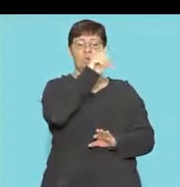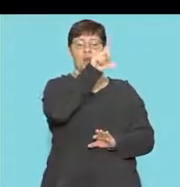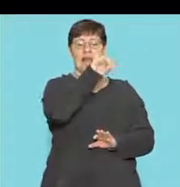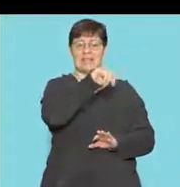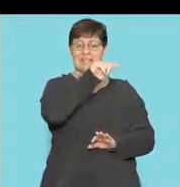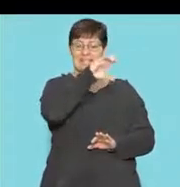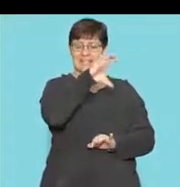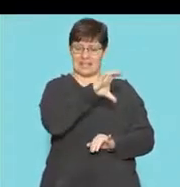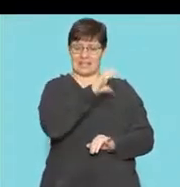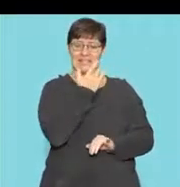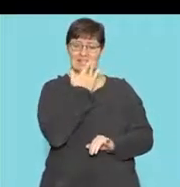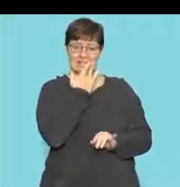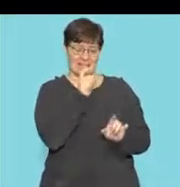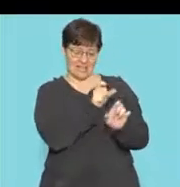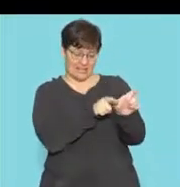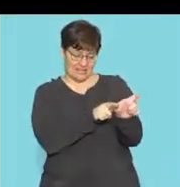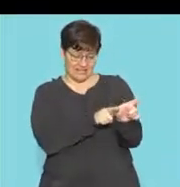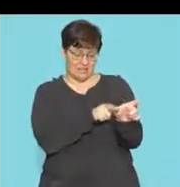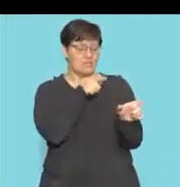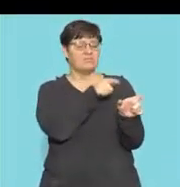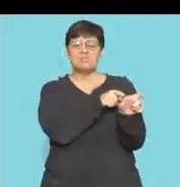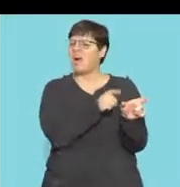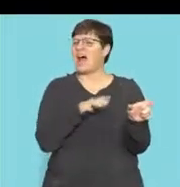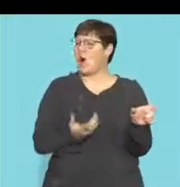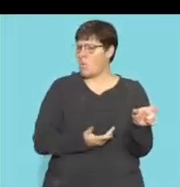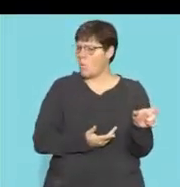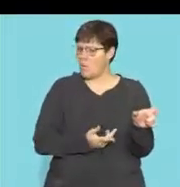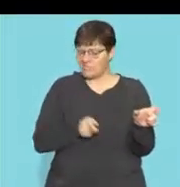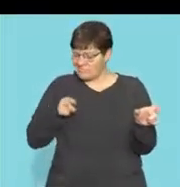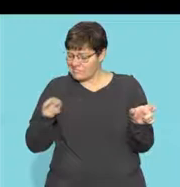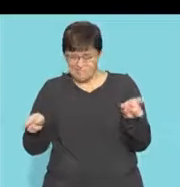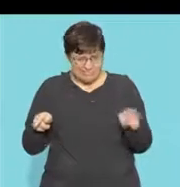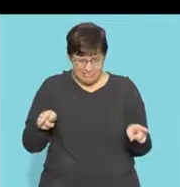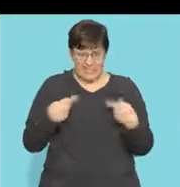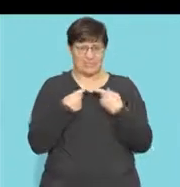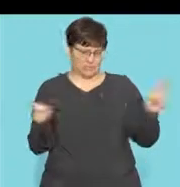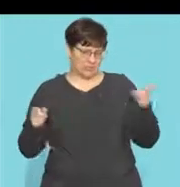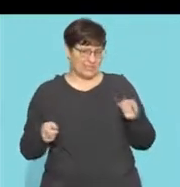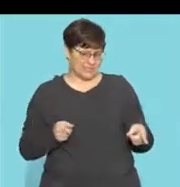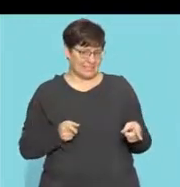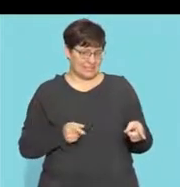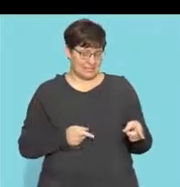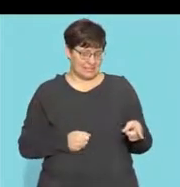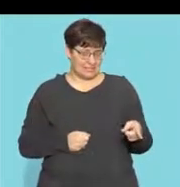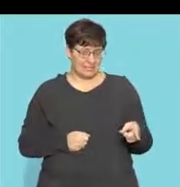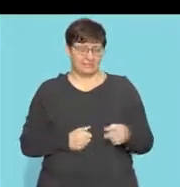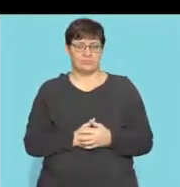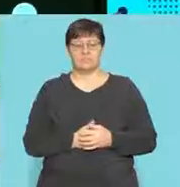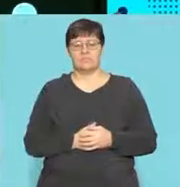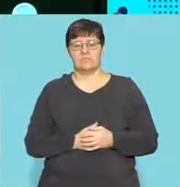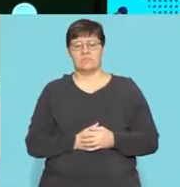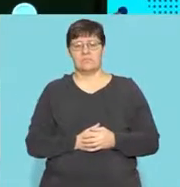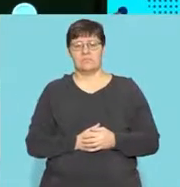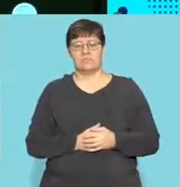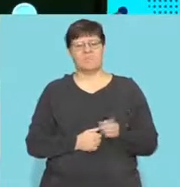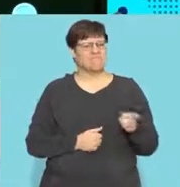this electrolytic cell works in a slightly different way to the galvanic cell. But